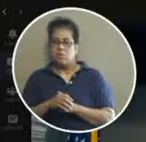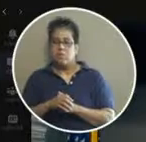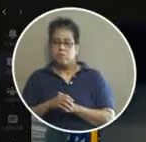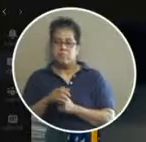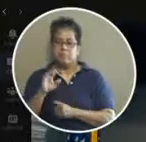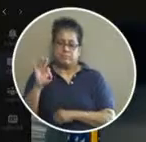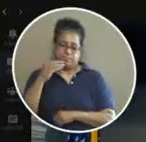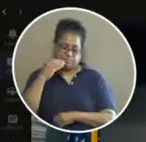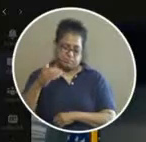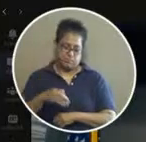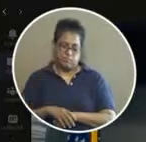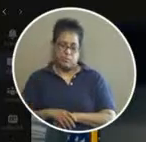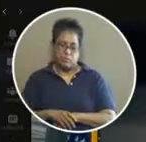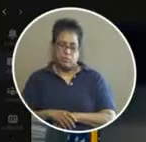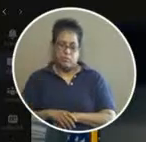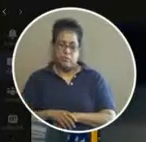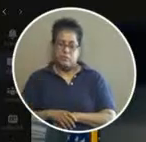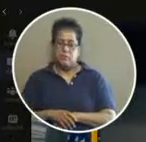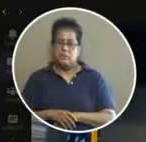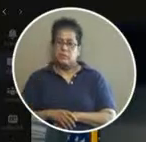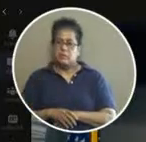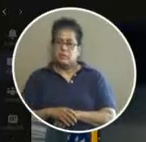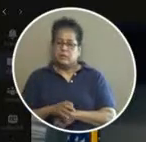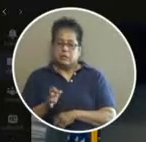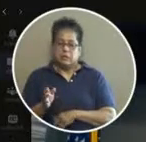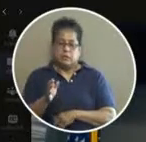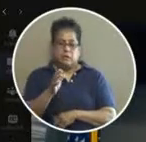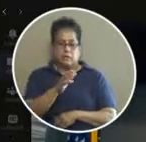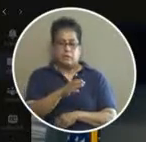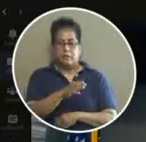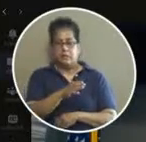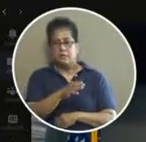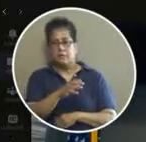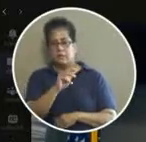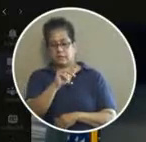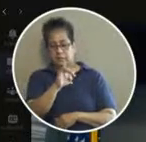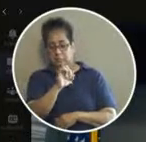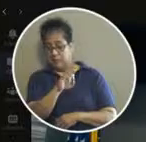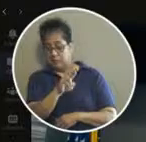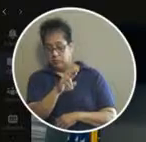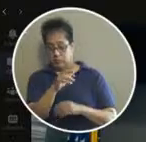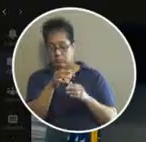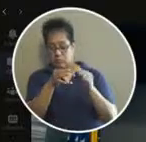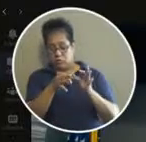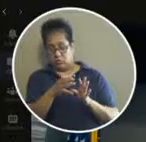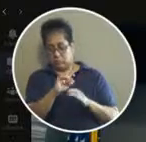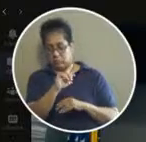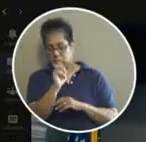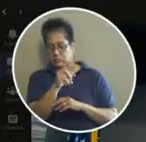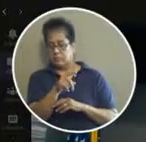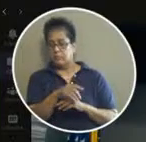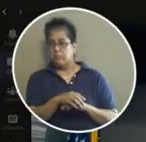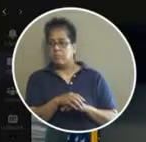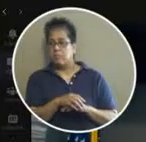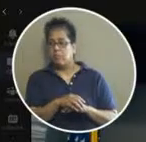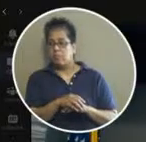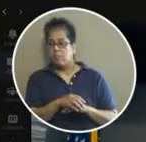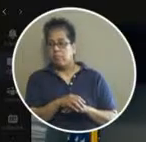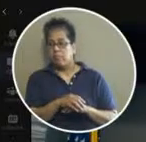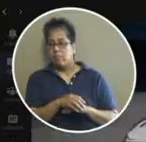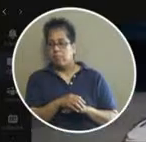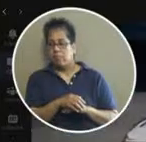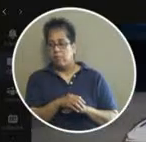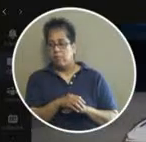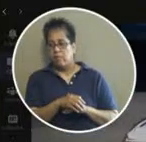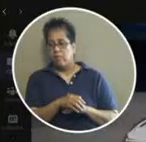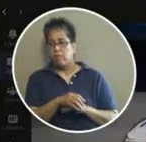Thank you, Doctor. The next question is for Mayor and for the county judge. The